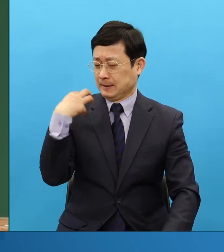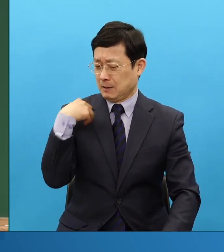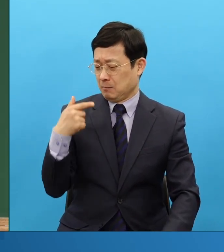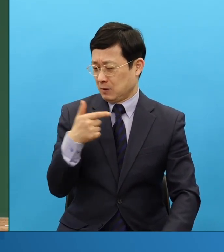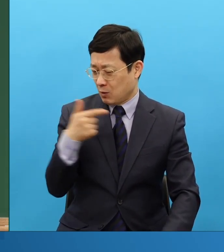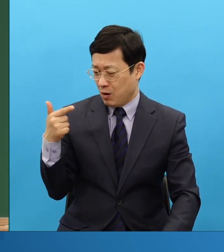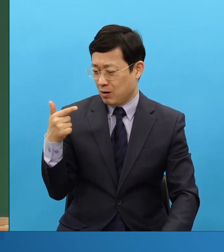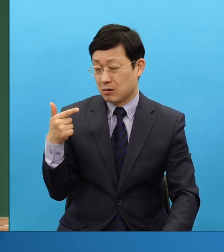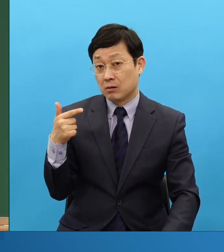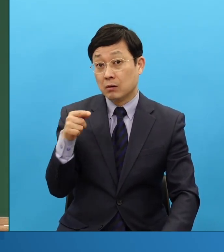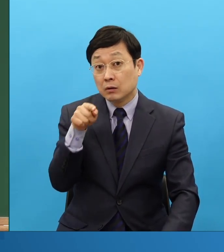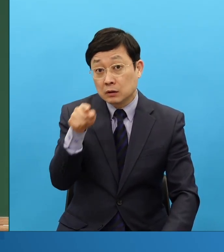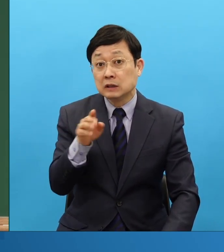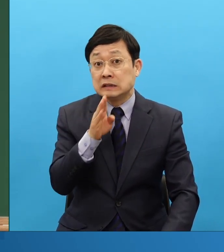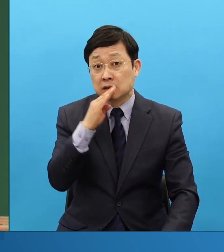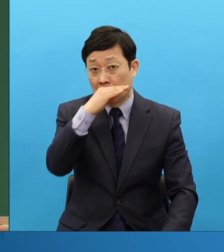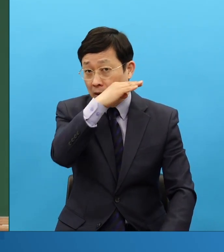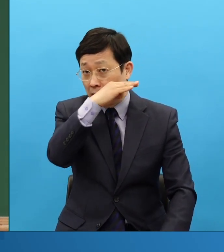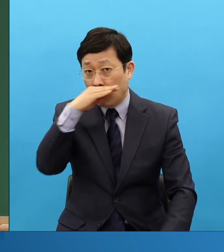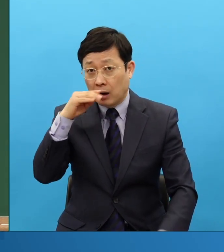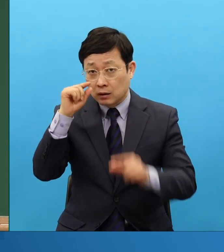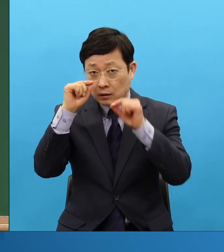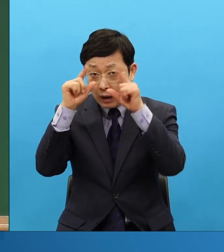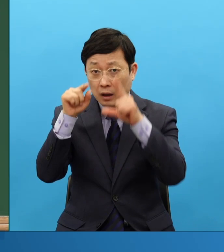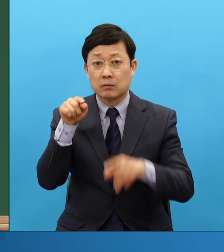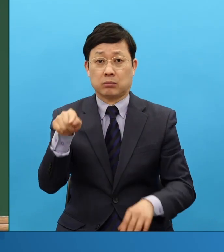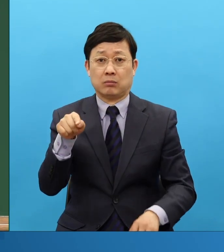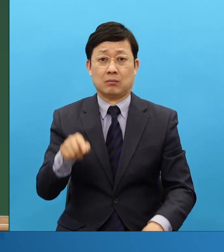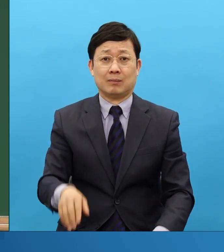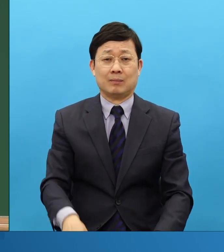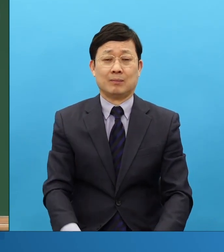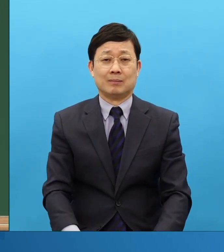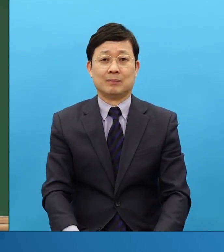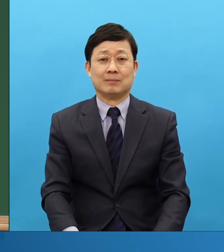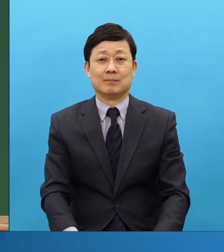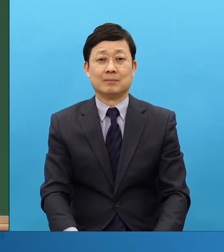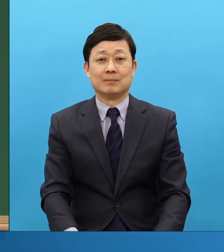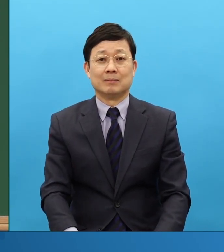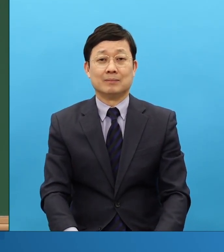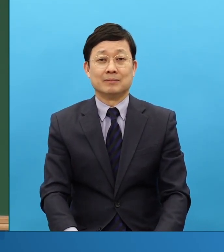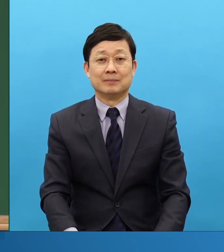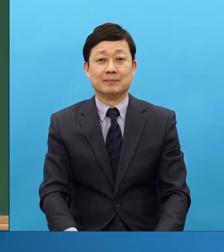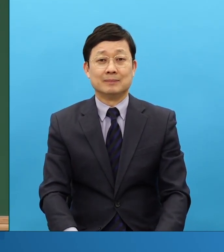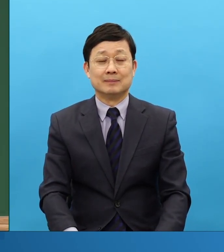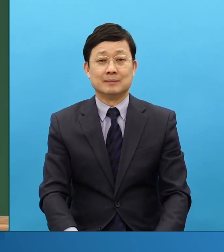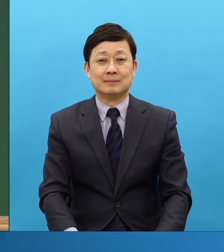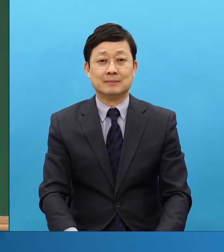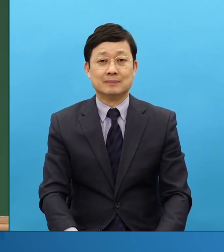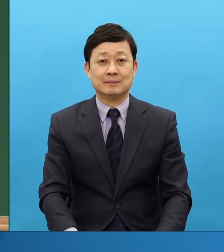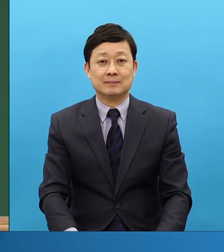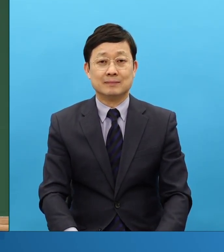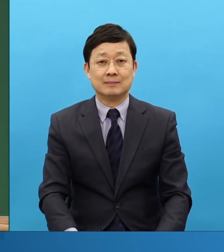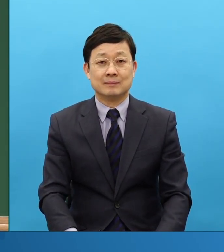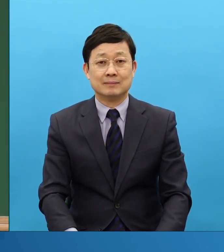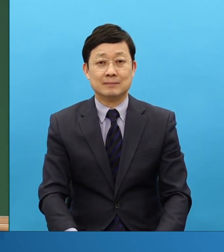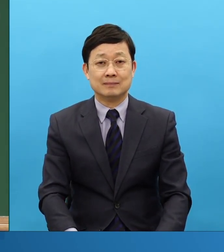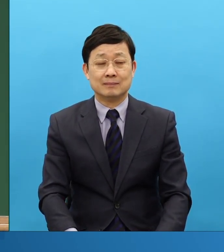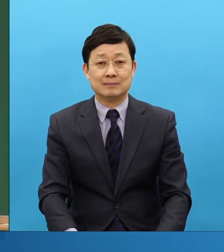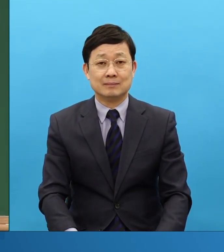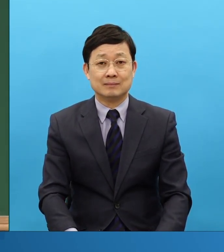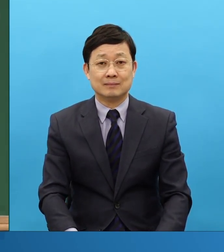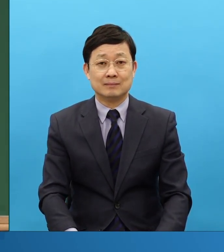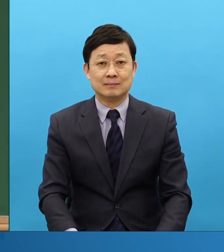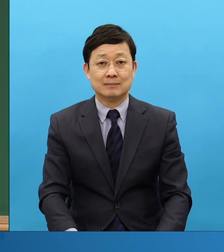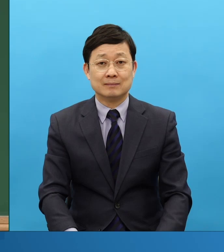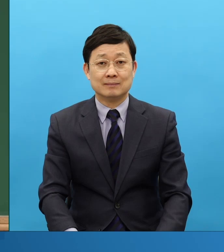truly blessed, when you have a problem that arises inside the church, rather than blaming other people, you have to realize that this problem arose because you lacked in prayer.